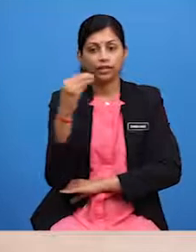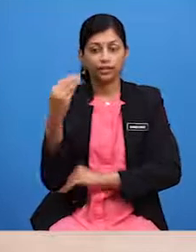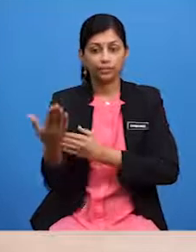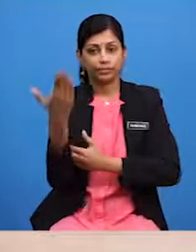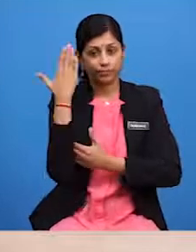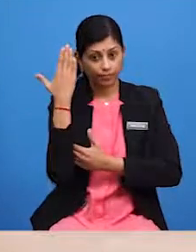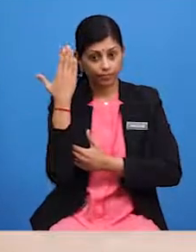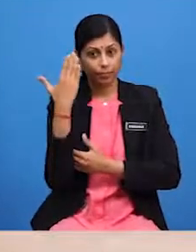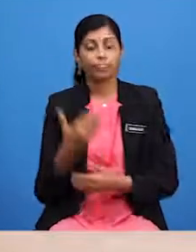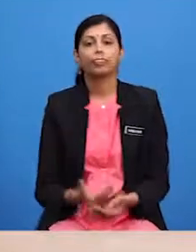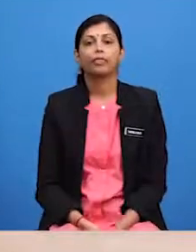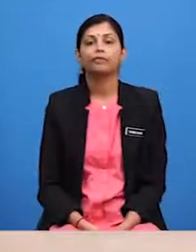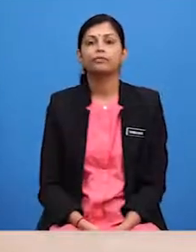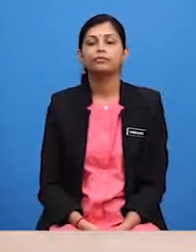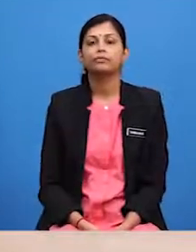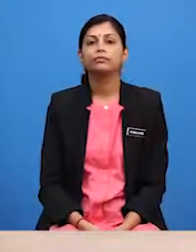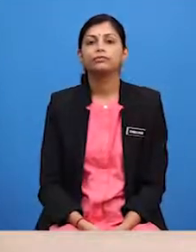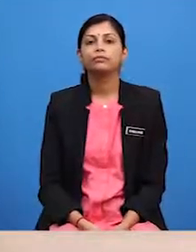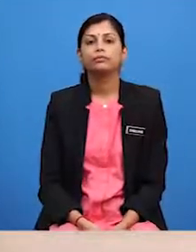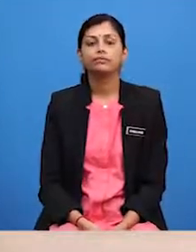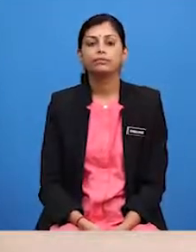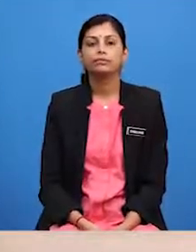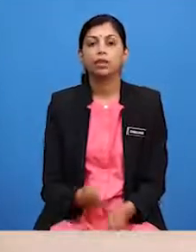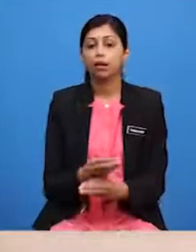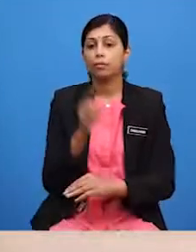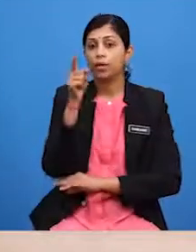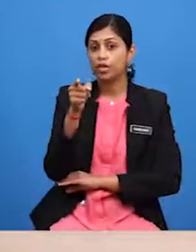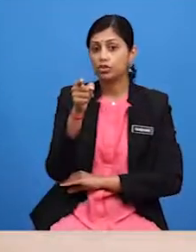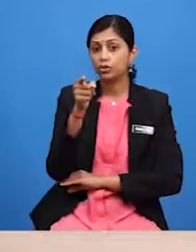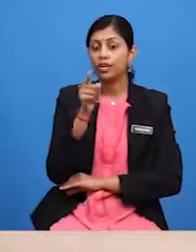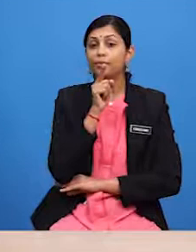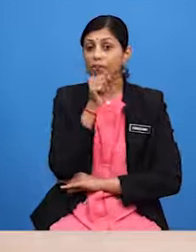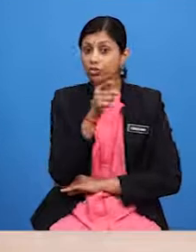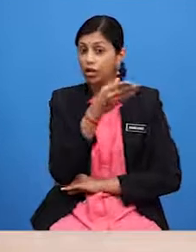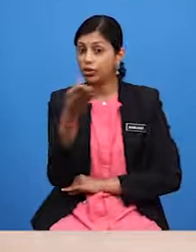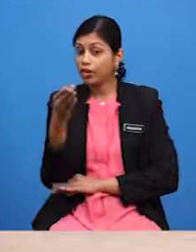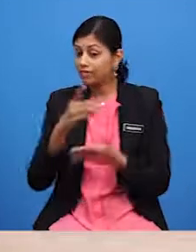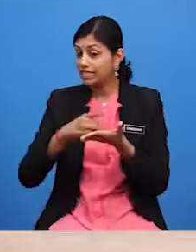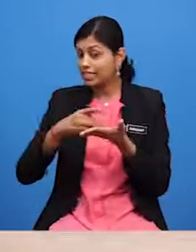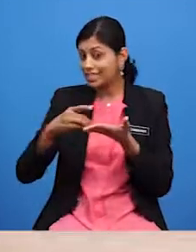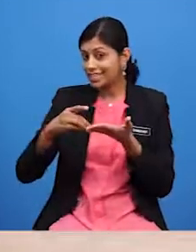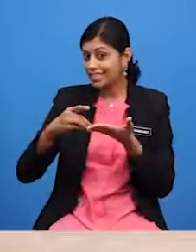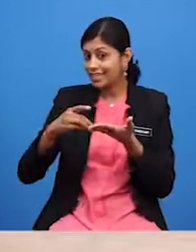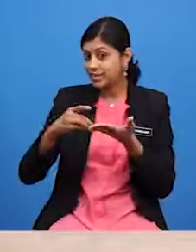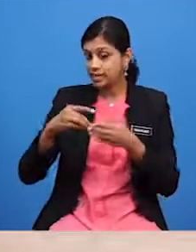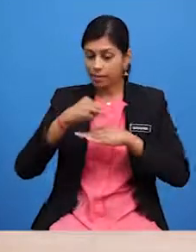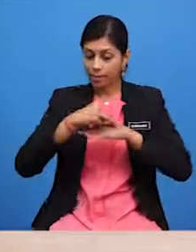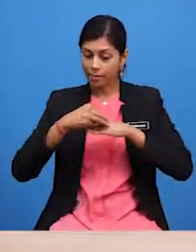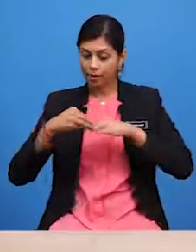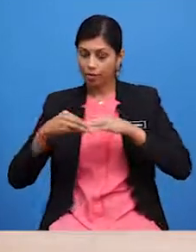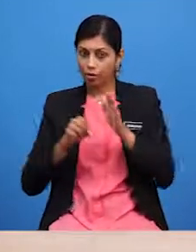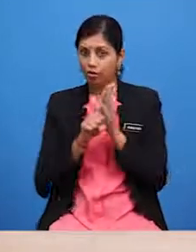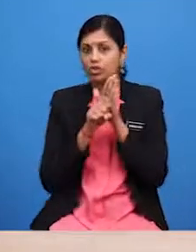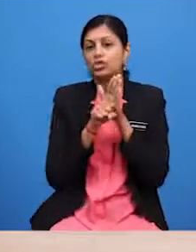Next, plan your route carefully. Make sure that you have a detailed, up-to-date map which shows you